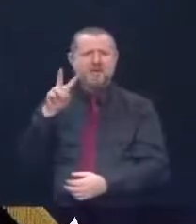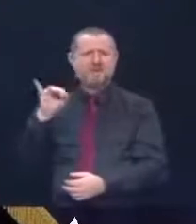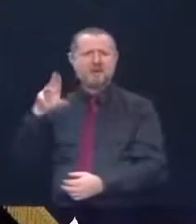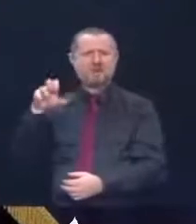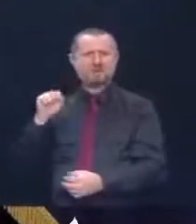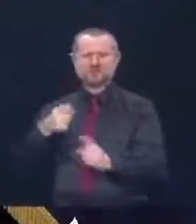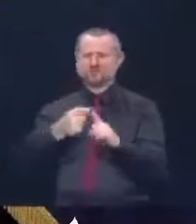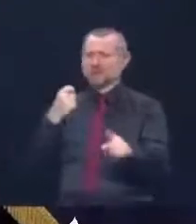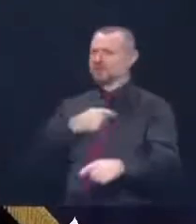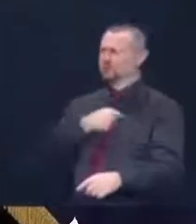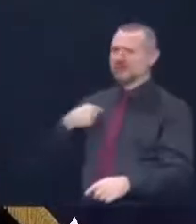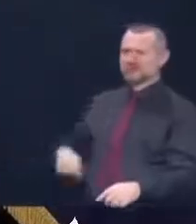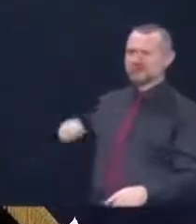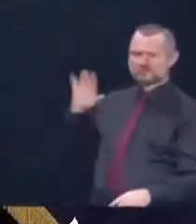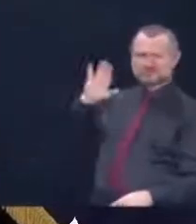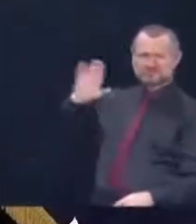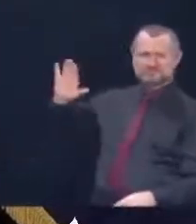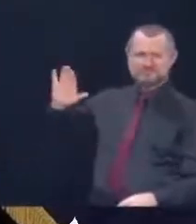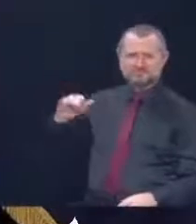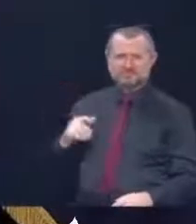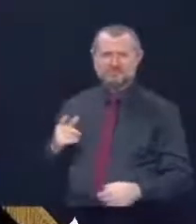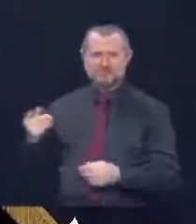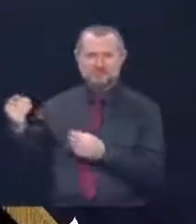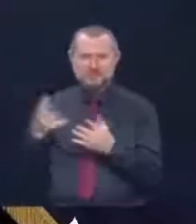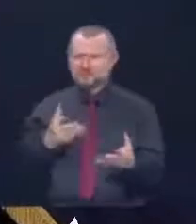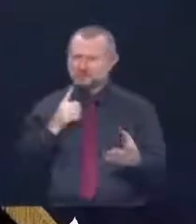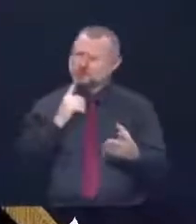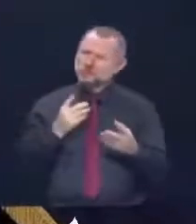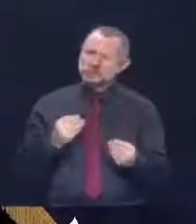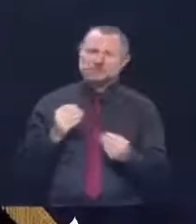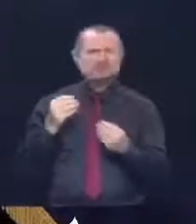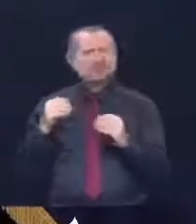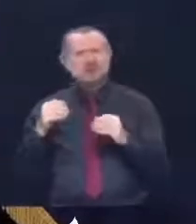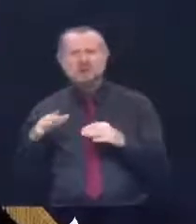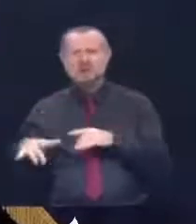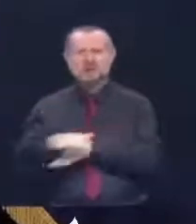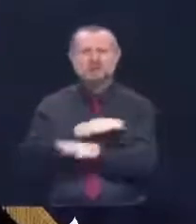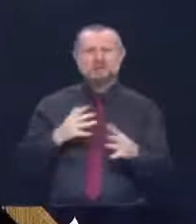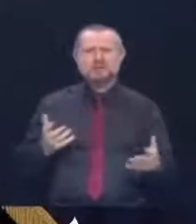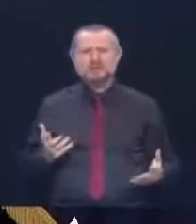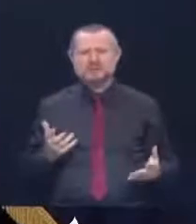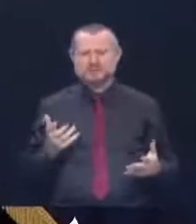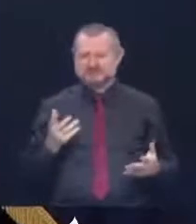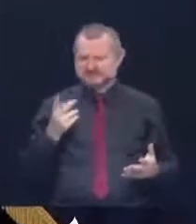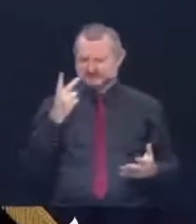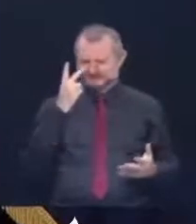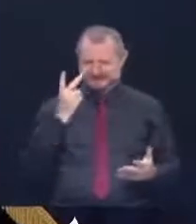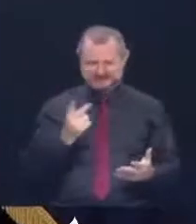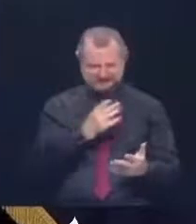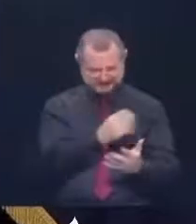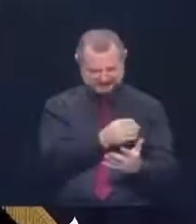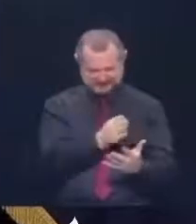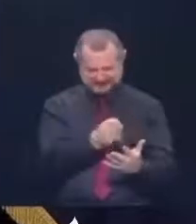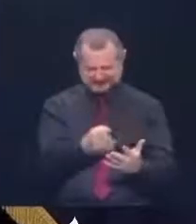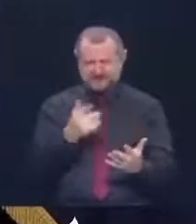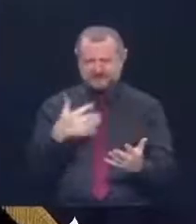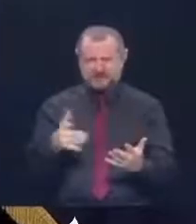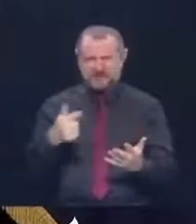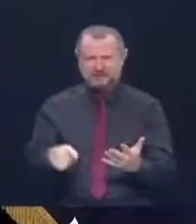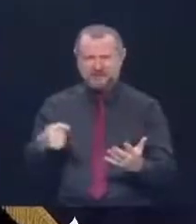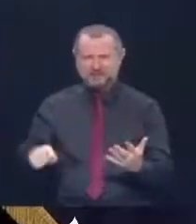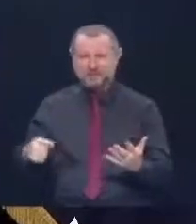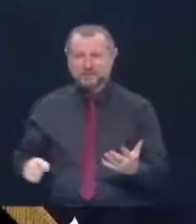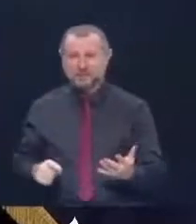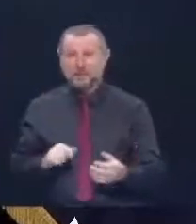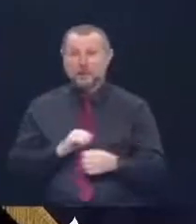the national health gurus, and then COVID travels from China to Europe, is in Europe for